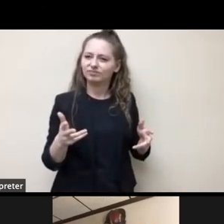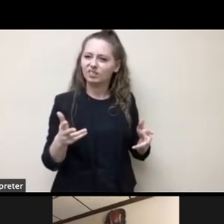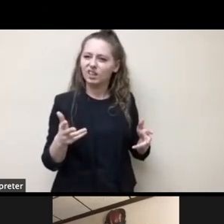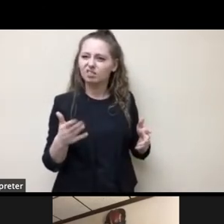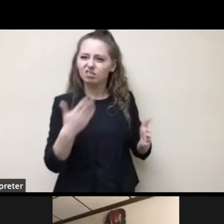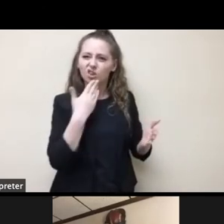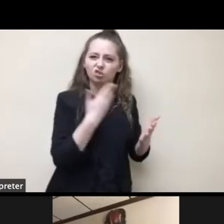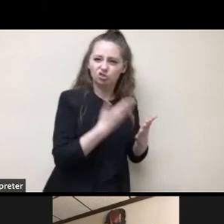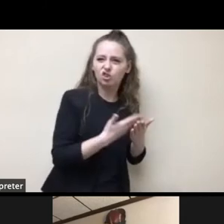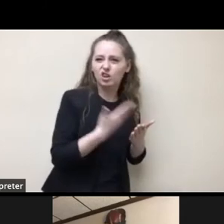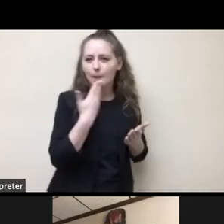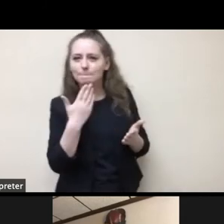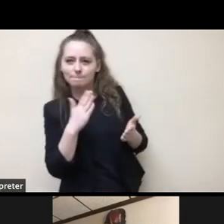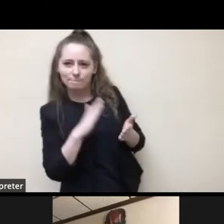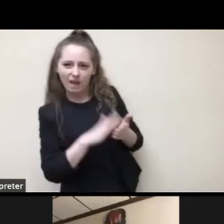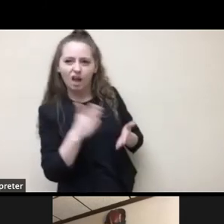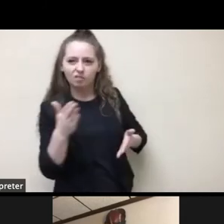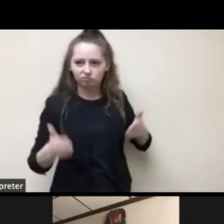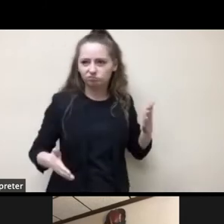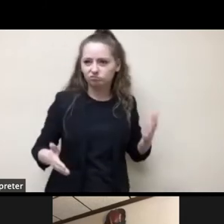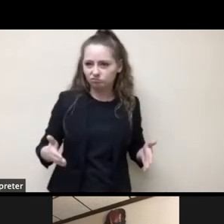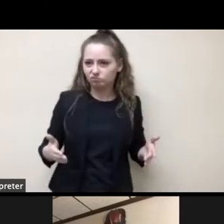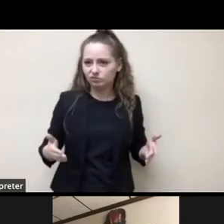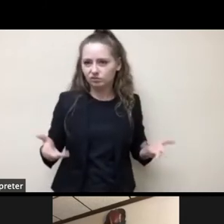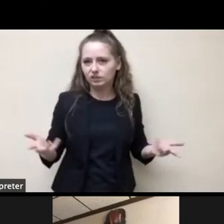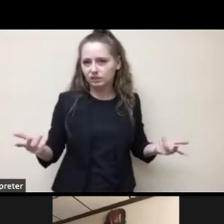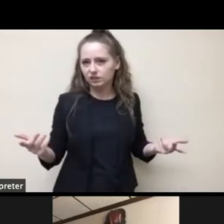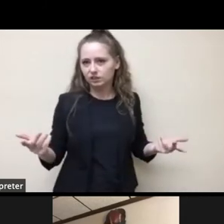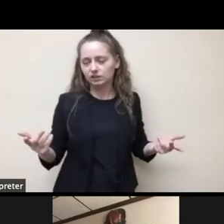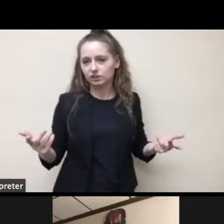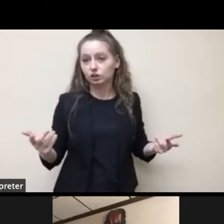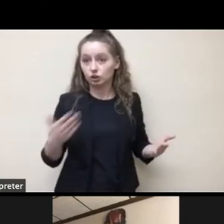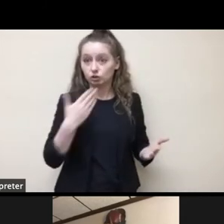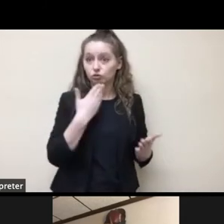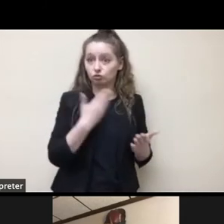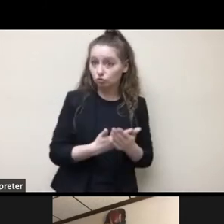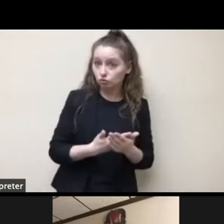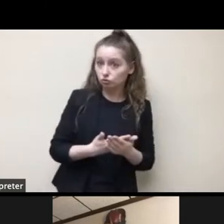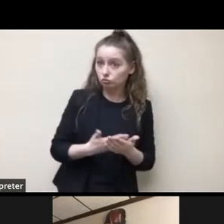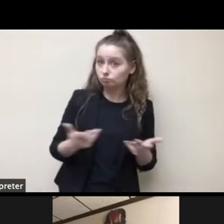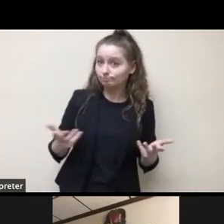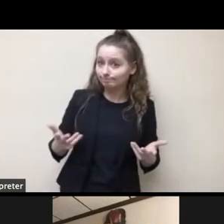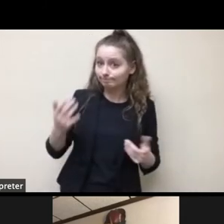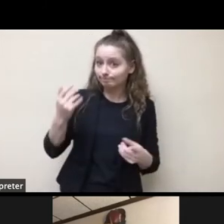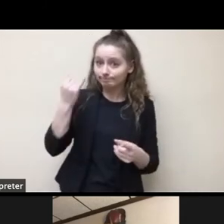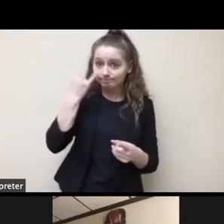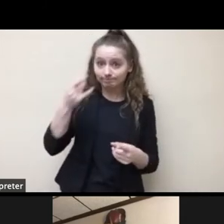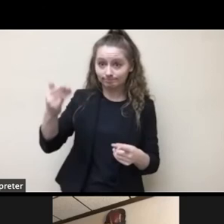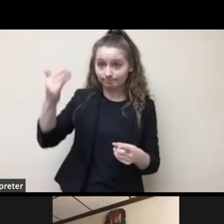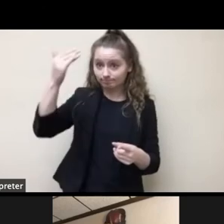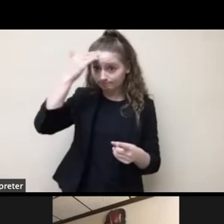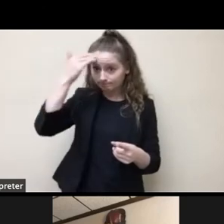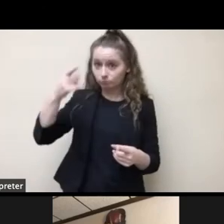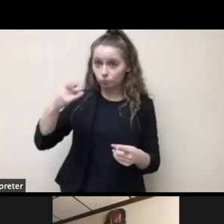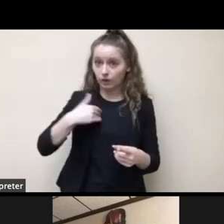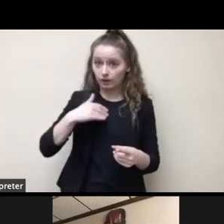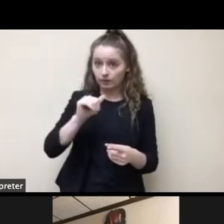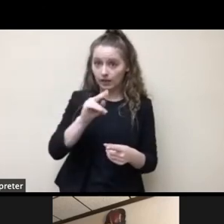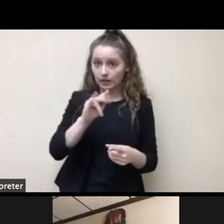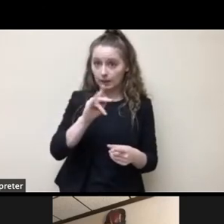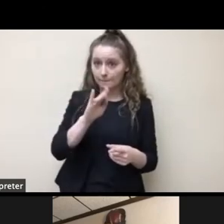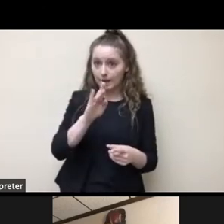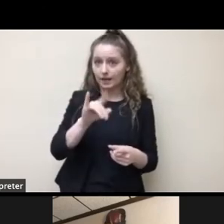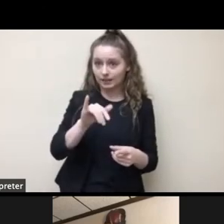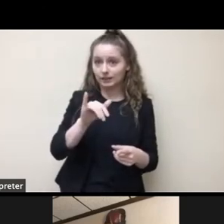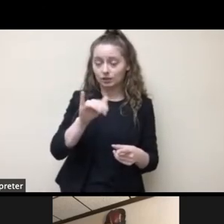and bad to it. The good is if you do know, if you have the antibodies, you will have immunity. There's no